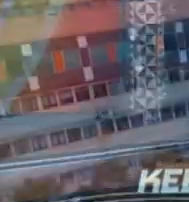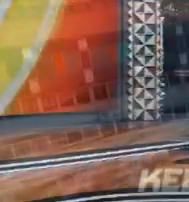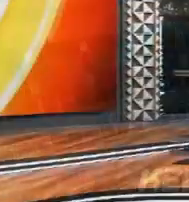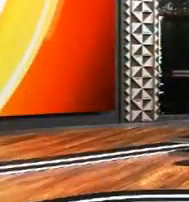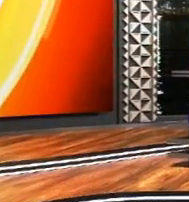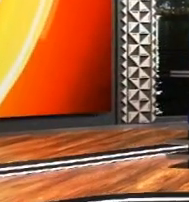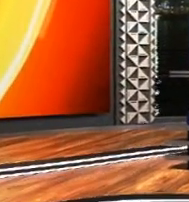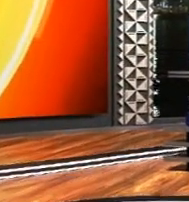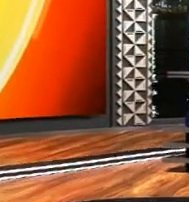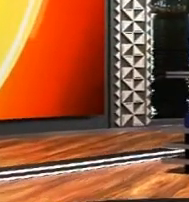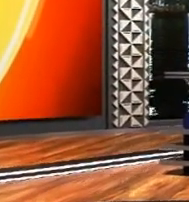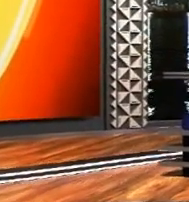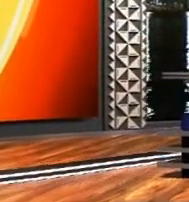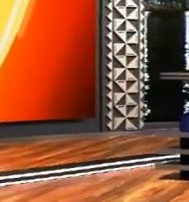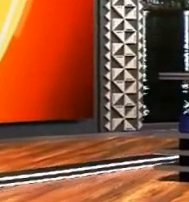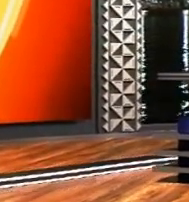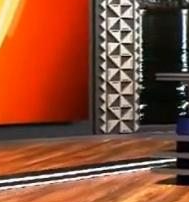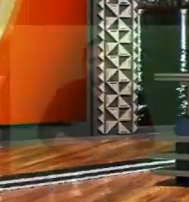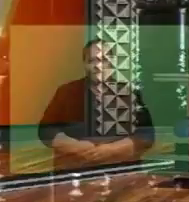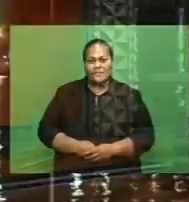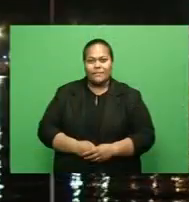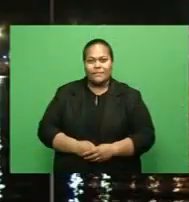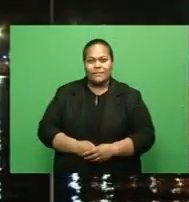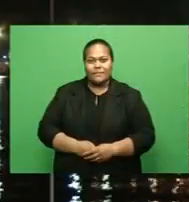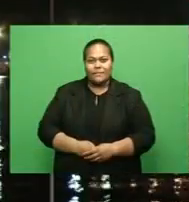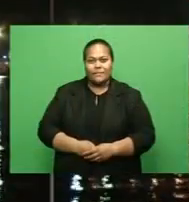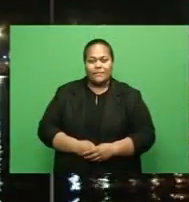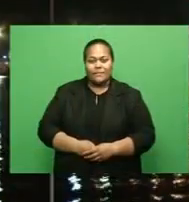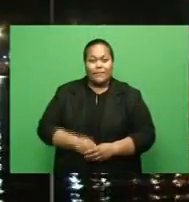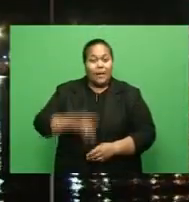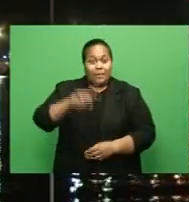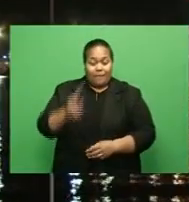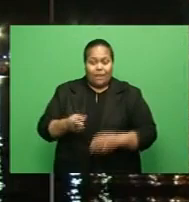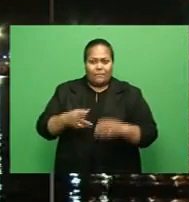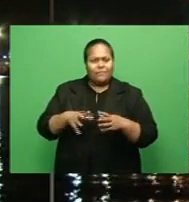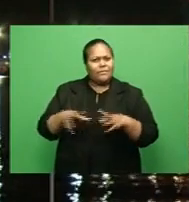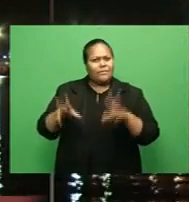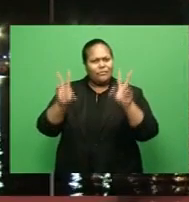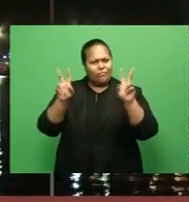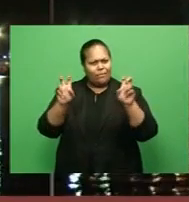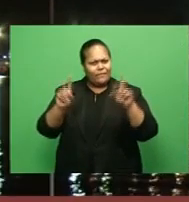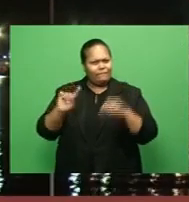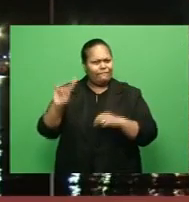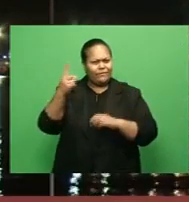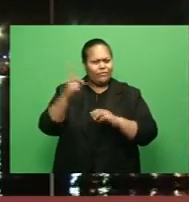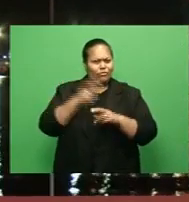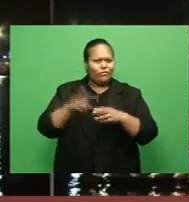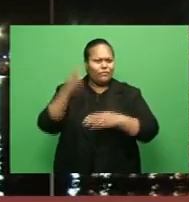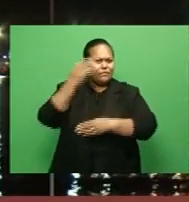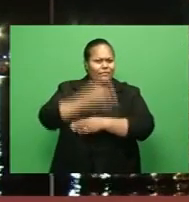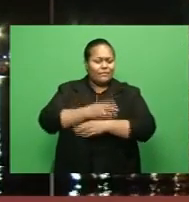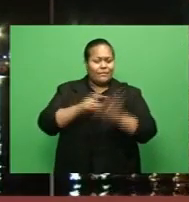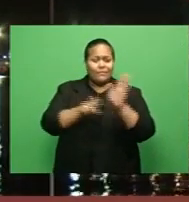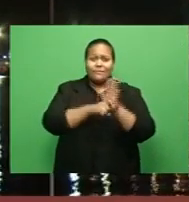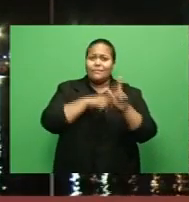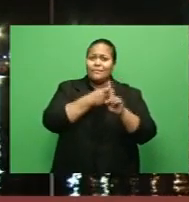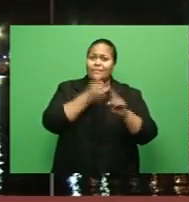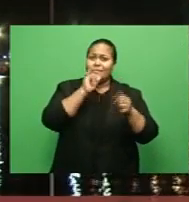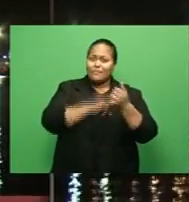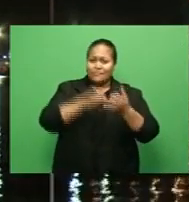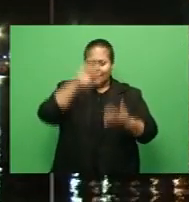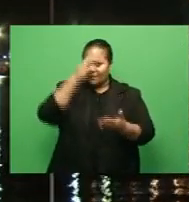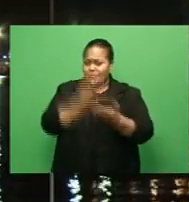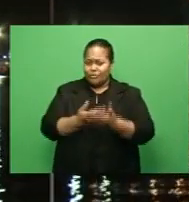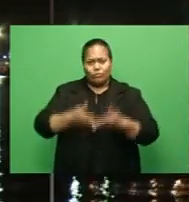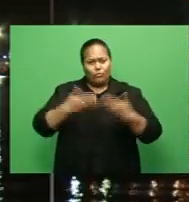Suva, Jackie Spate. But leading the bulletin tonight, Ratu Kandavu level school students have staged a protest against the